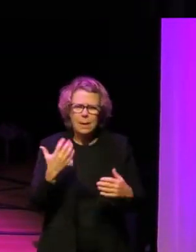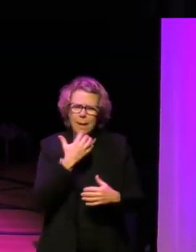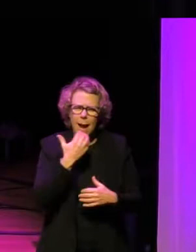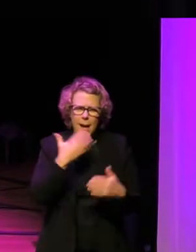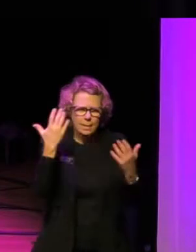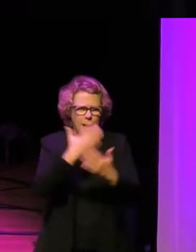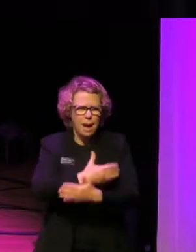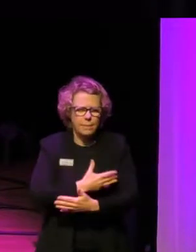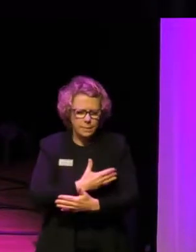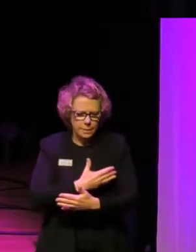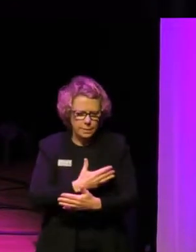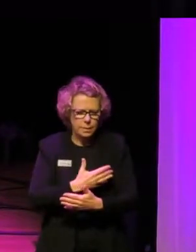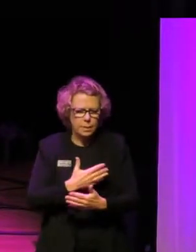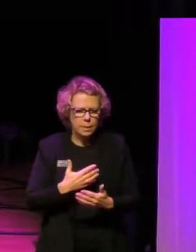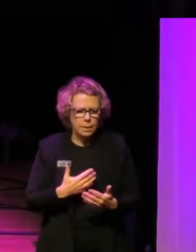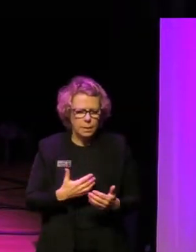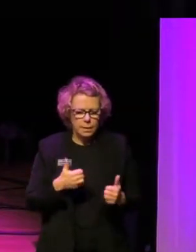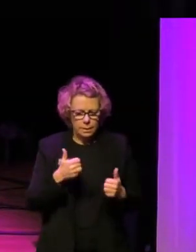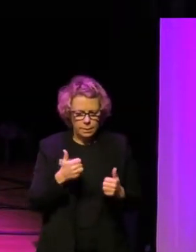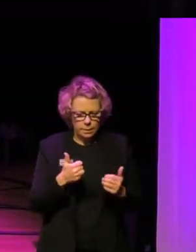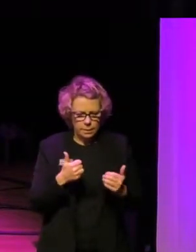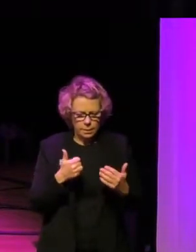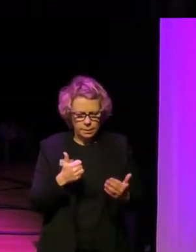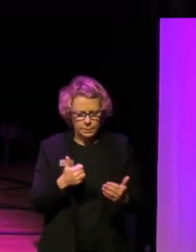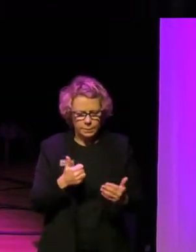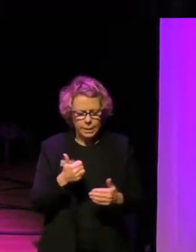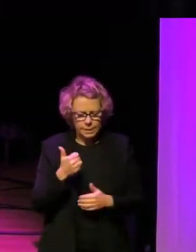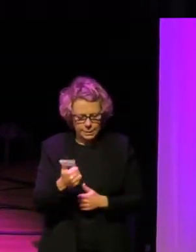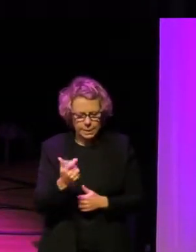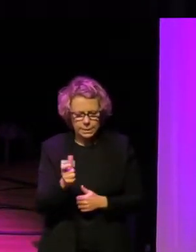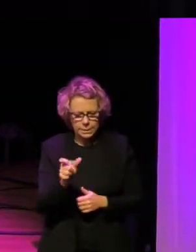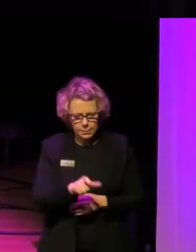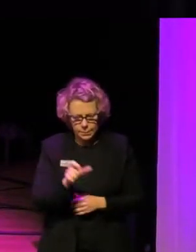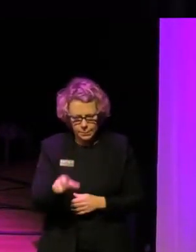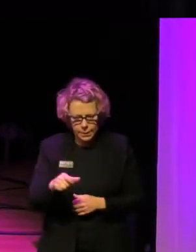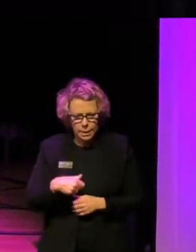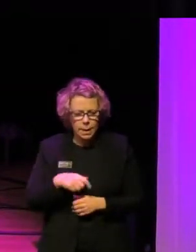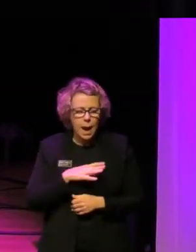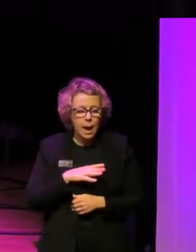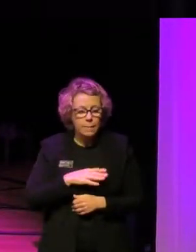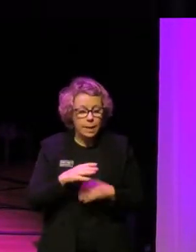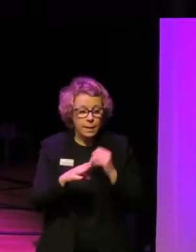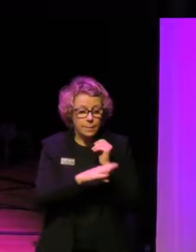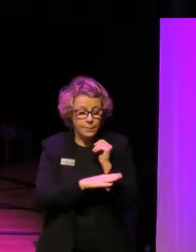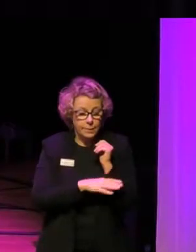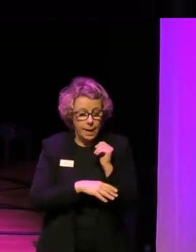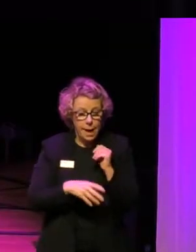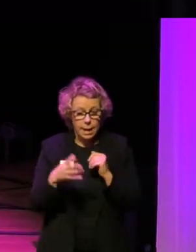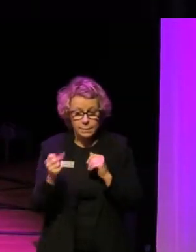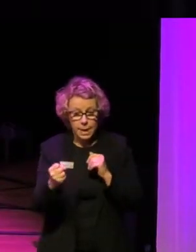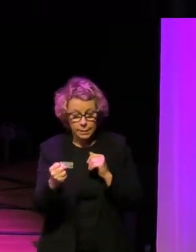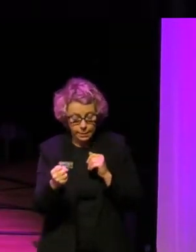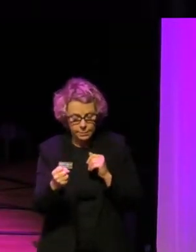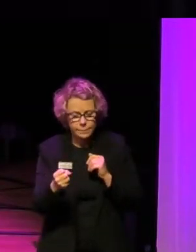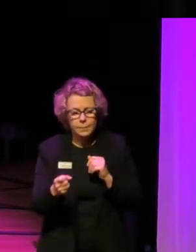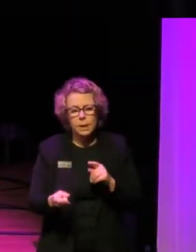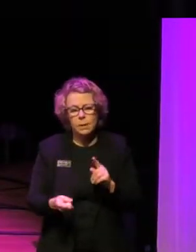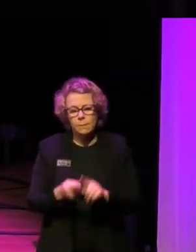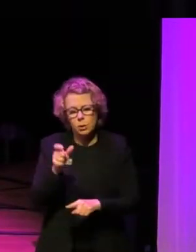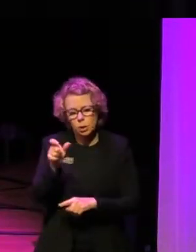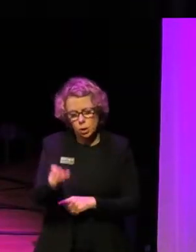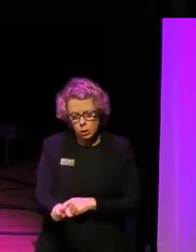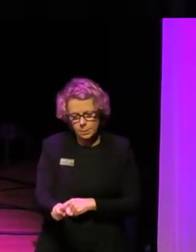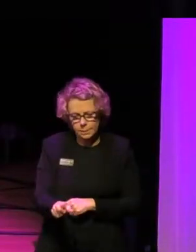night. Each one of those six persons had a log or a piece of wood in their hand. The first